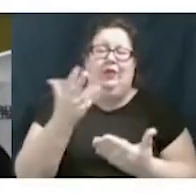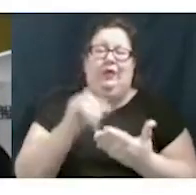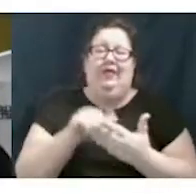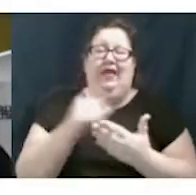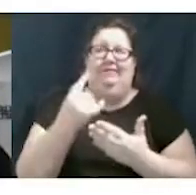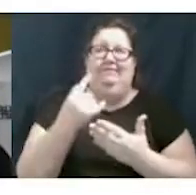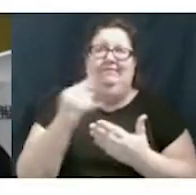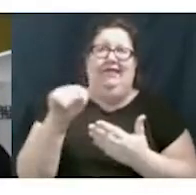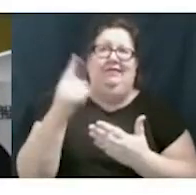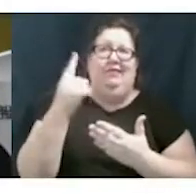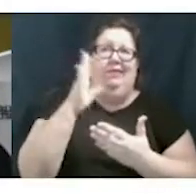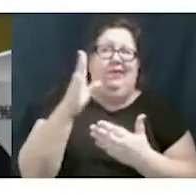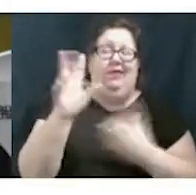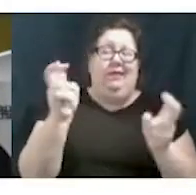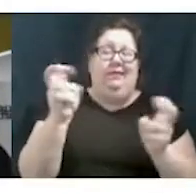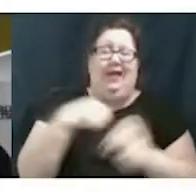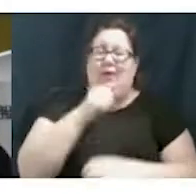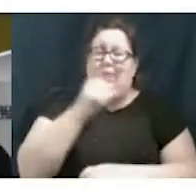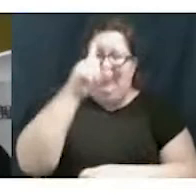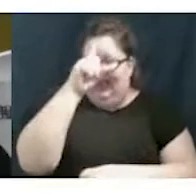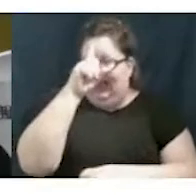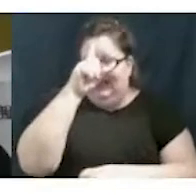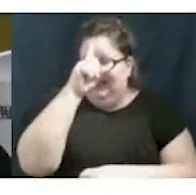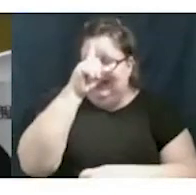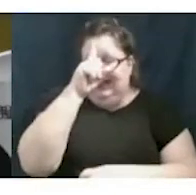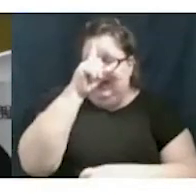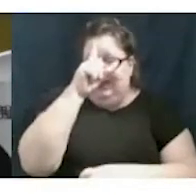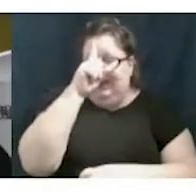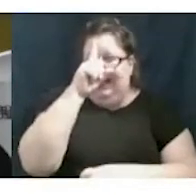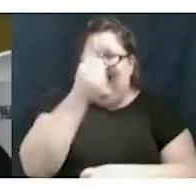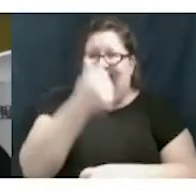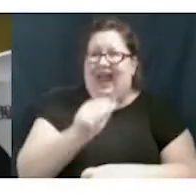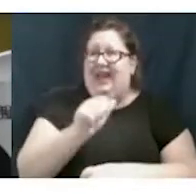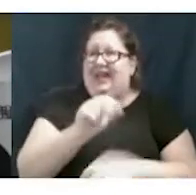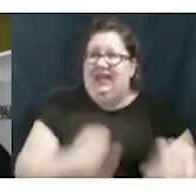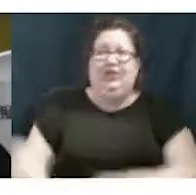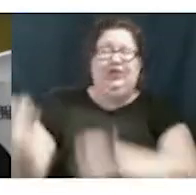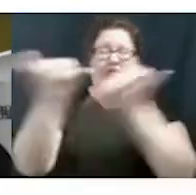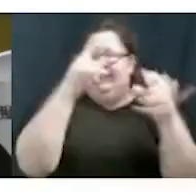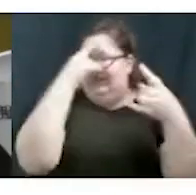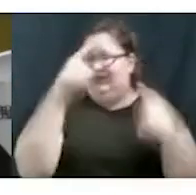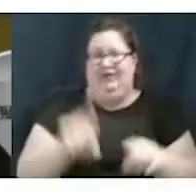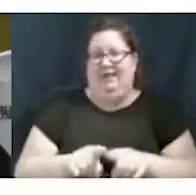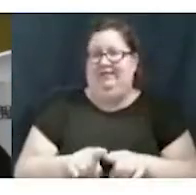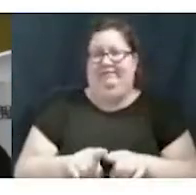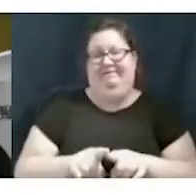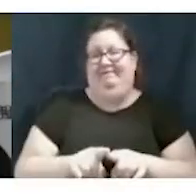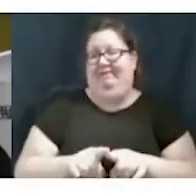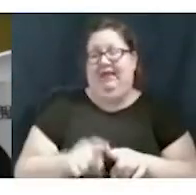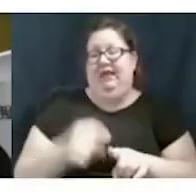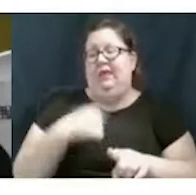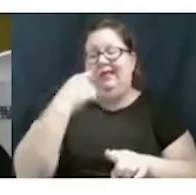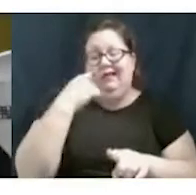those topics that I don't think we're going to get any universal agreement on. So the question would